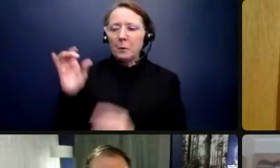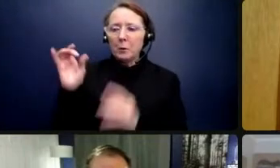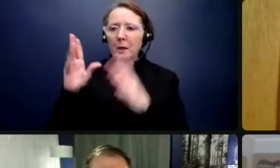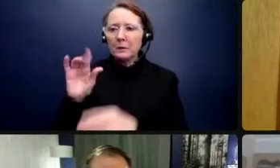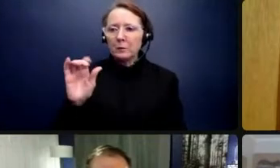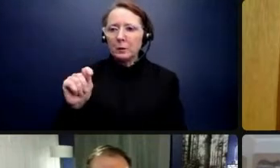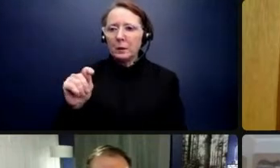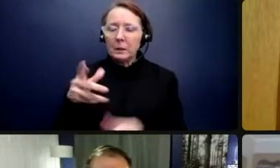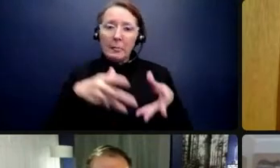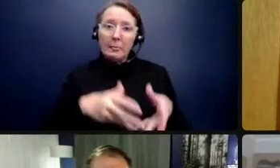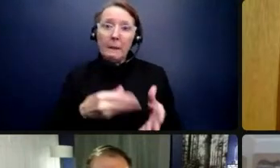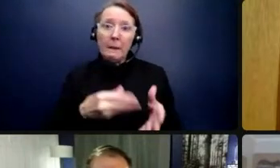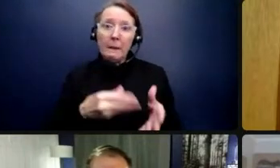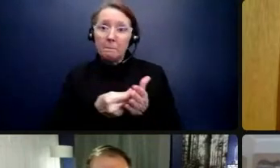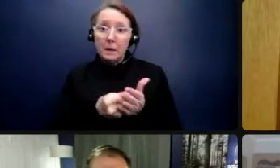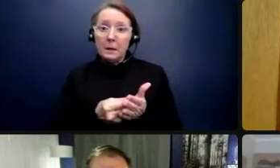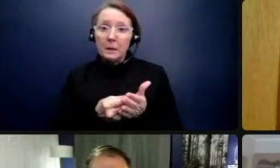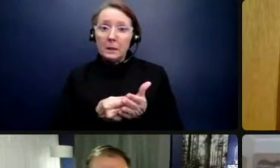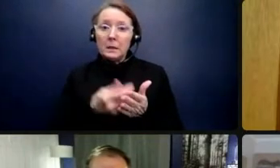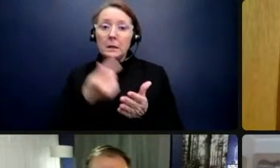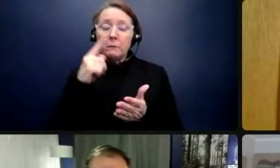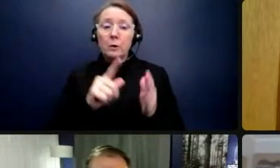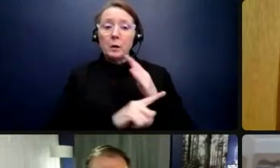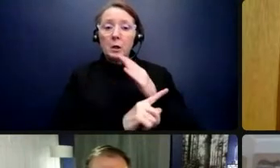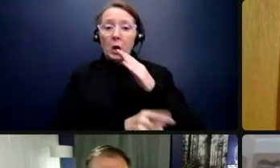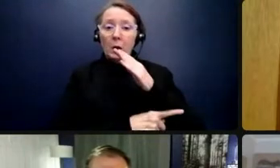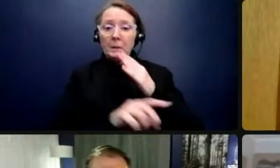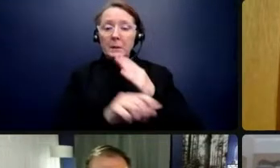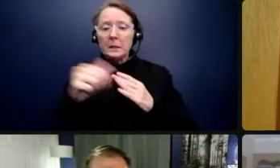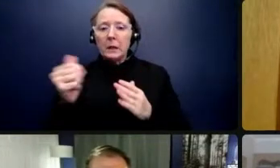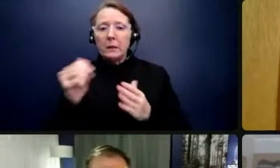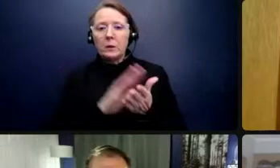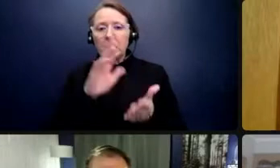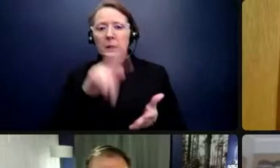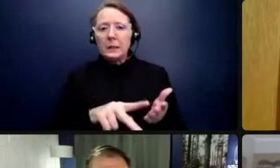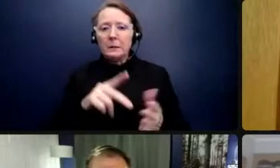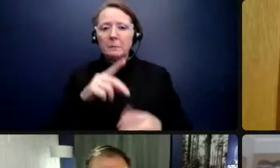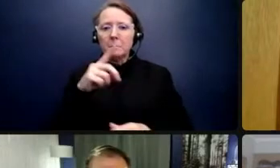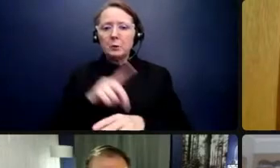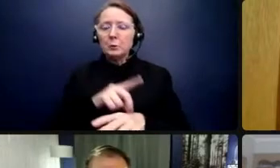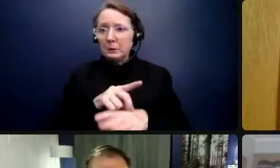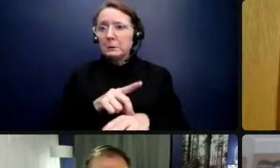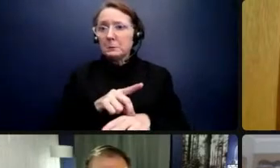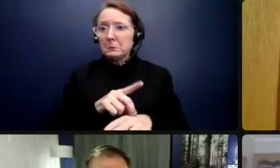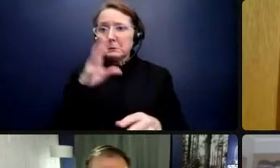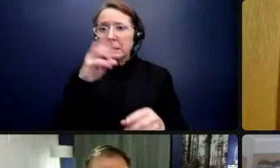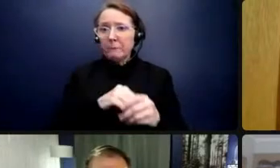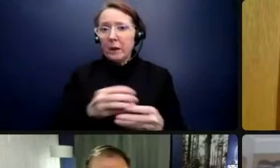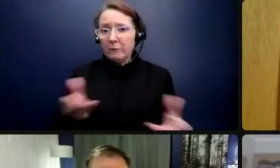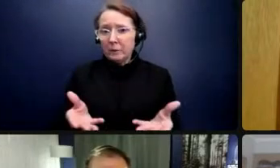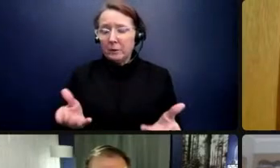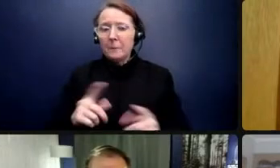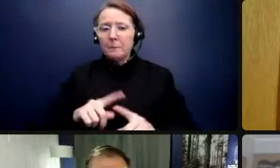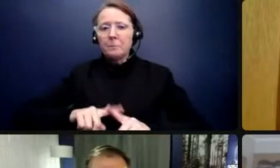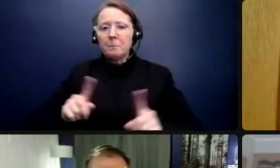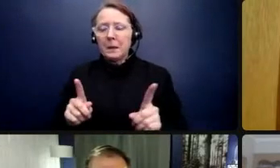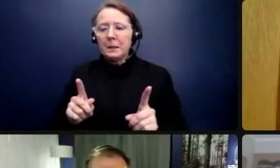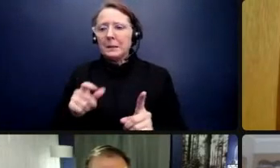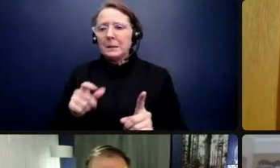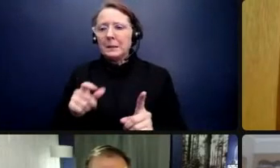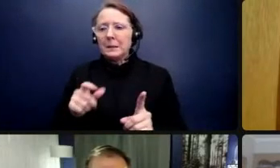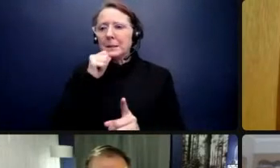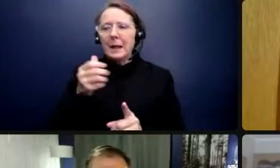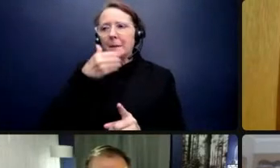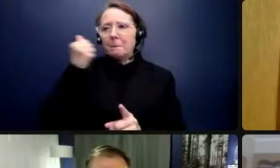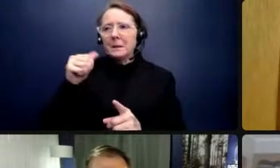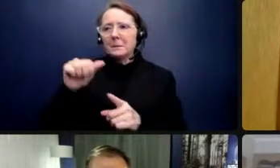leave money left over to do the garbage and other cleanup duty involved here. But it's not a best practice